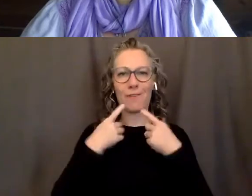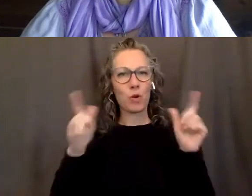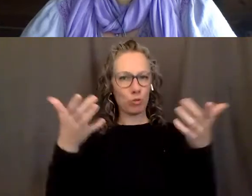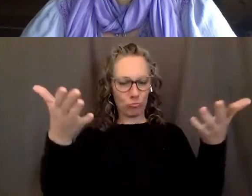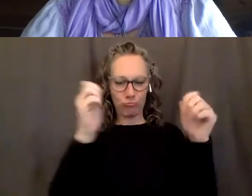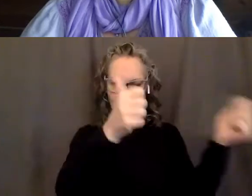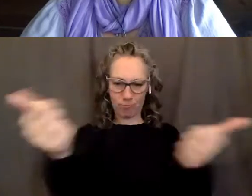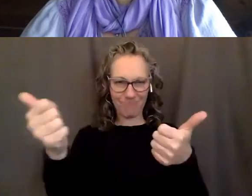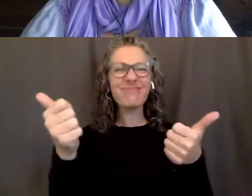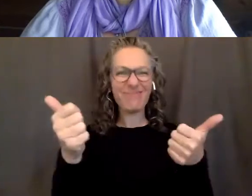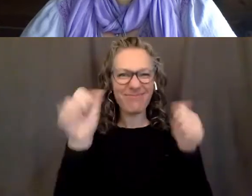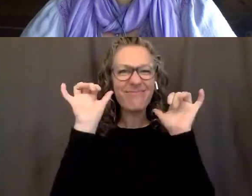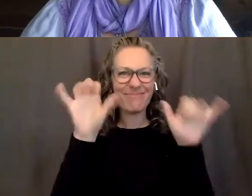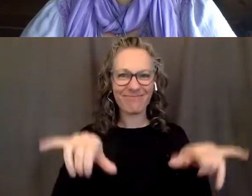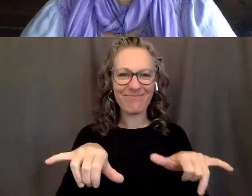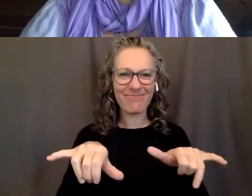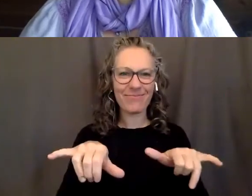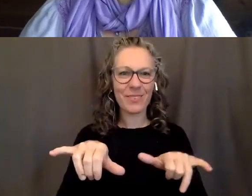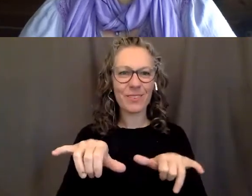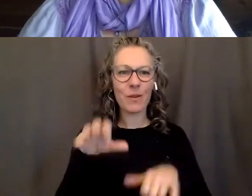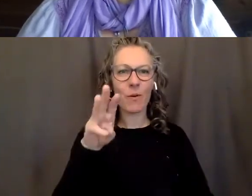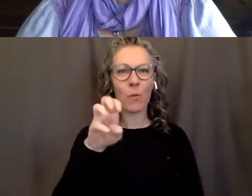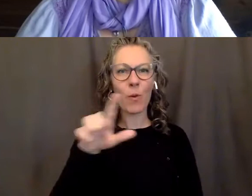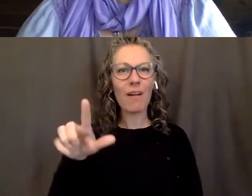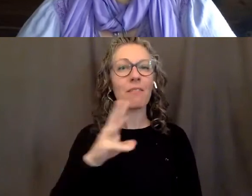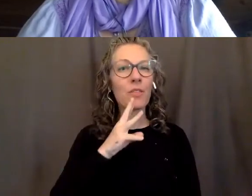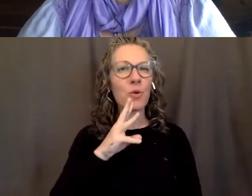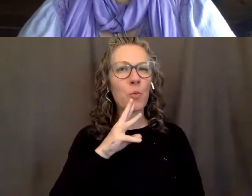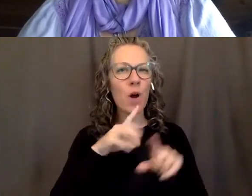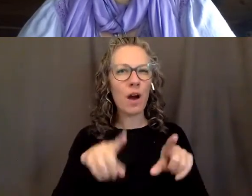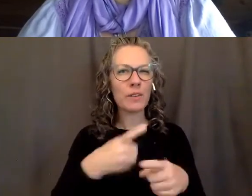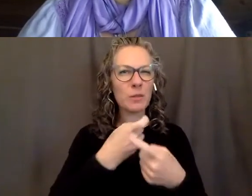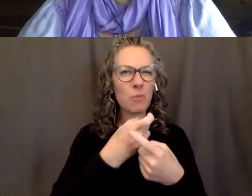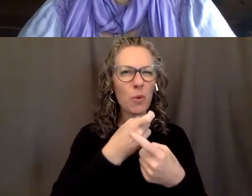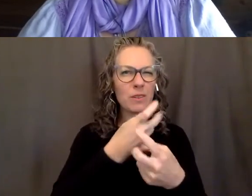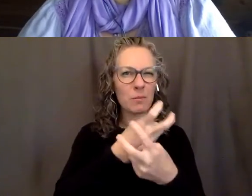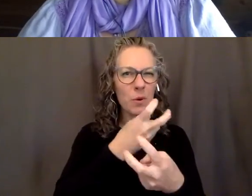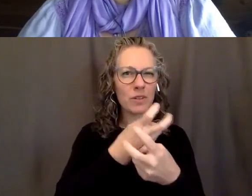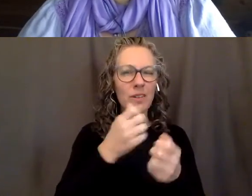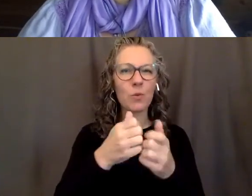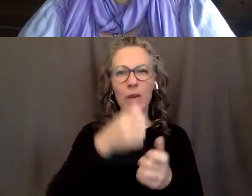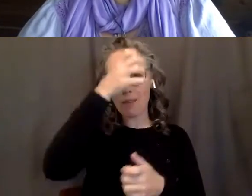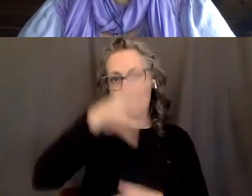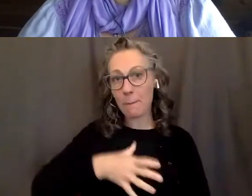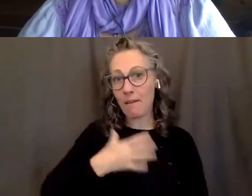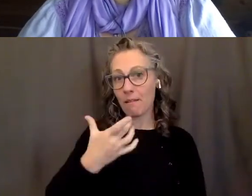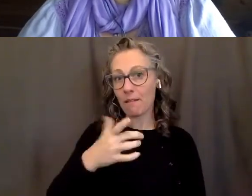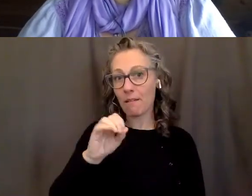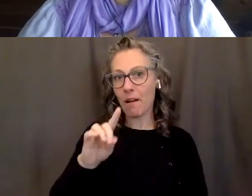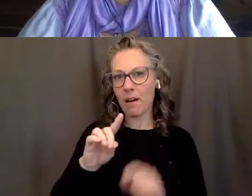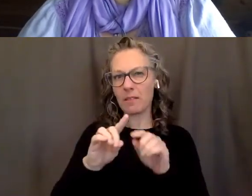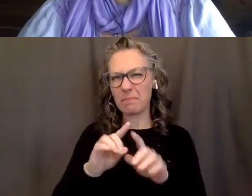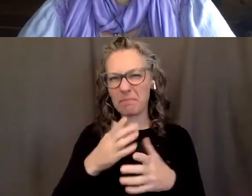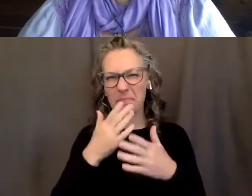that so the well has been poisoned with regard to a male God, because of